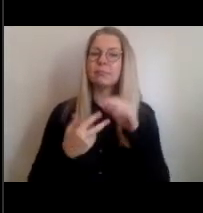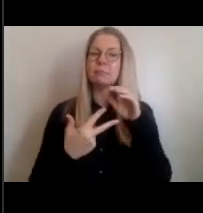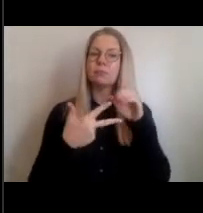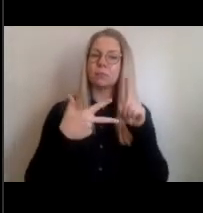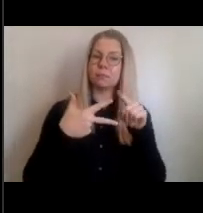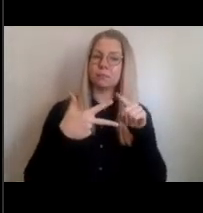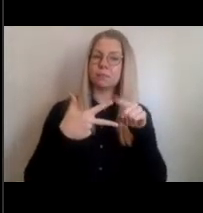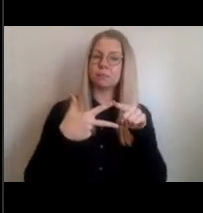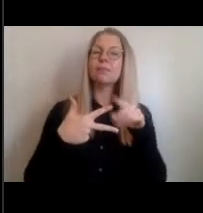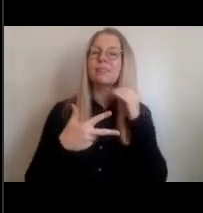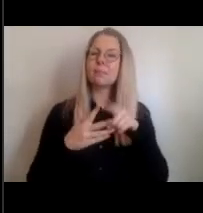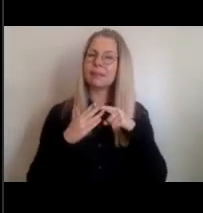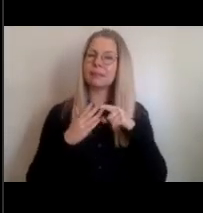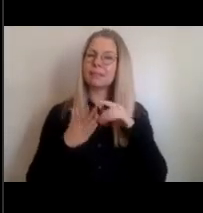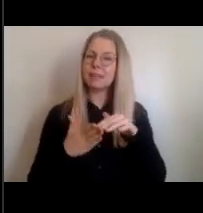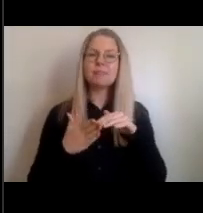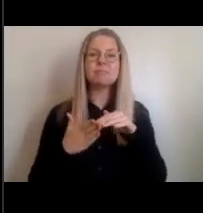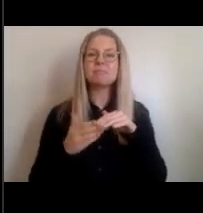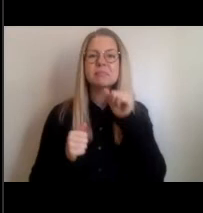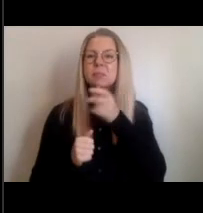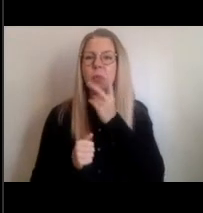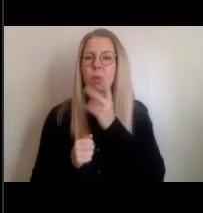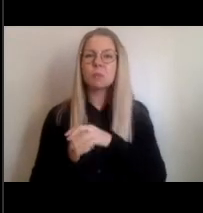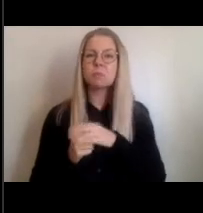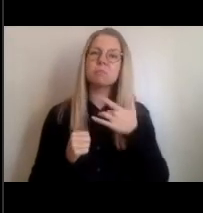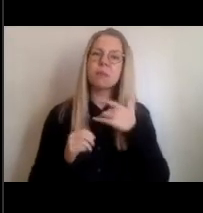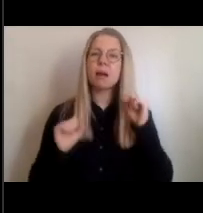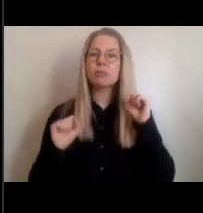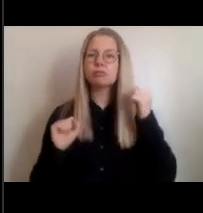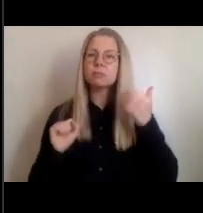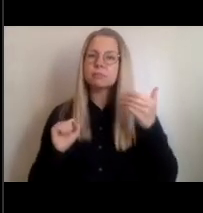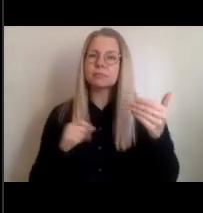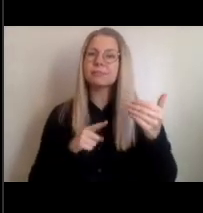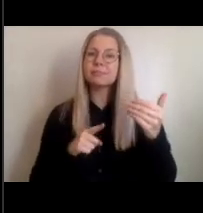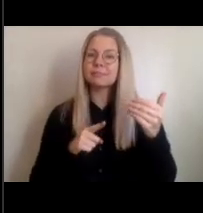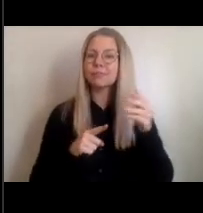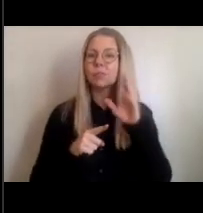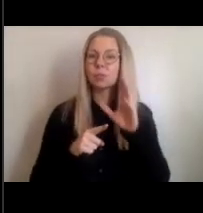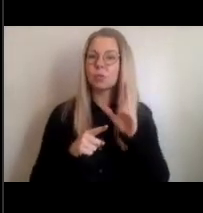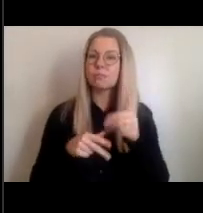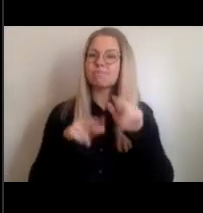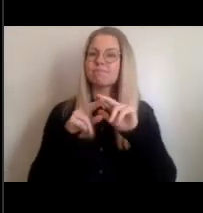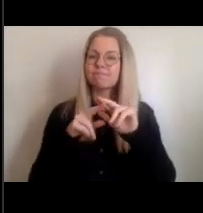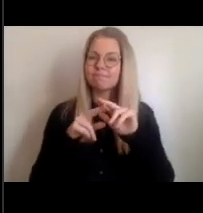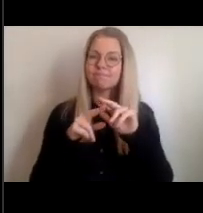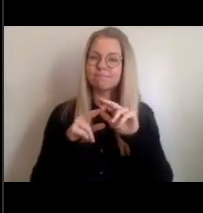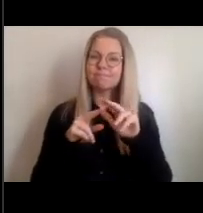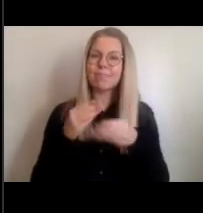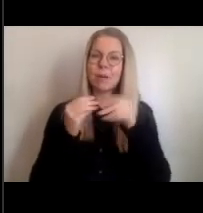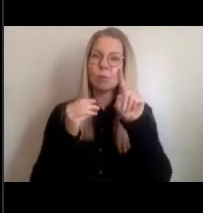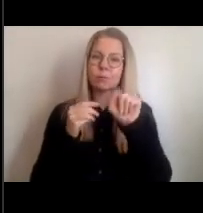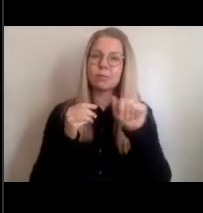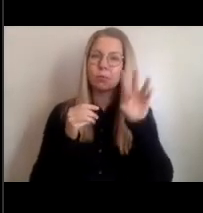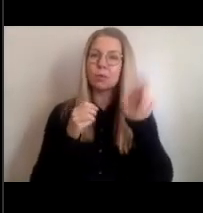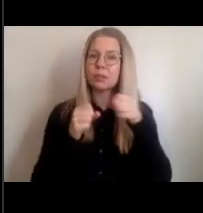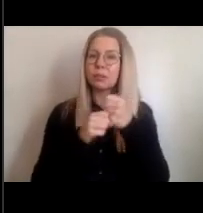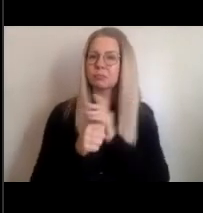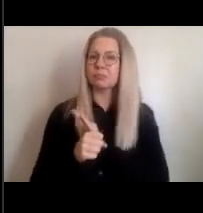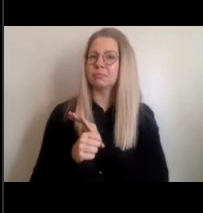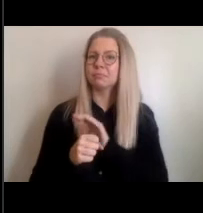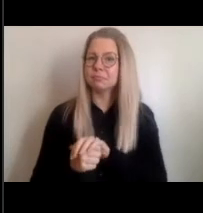at the beginning of this study, you gained between 1 to 4 years. Again, not bad, right? A few extra years.